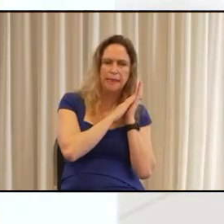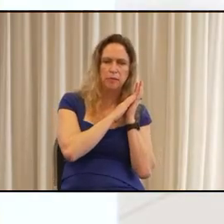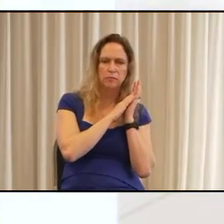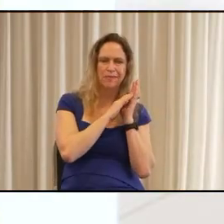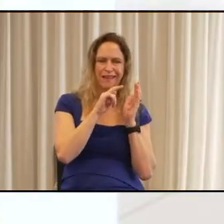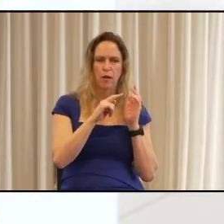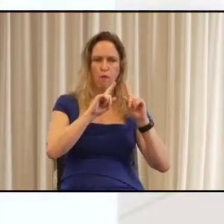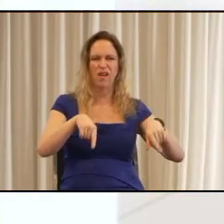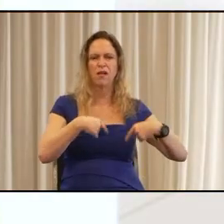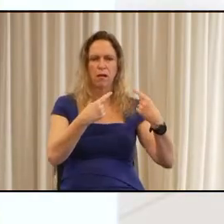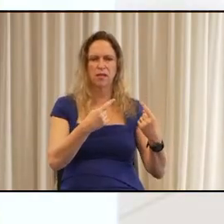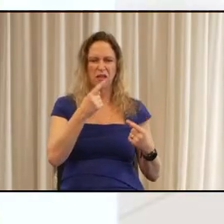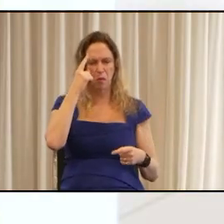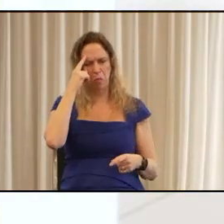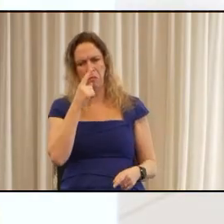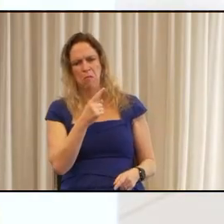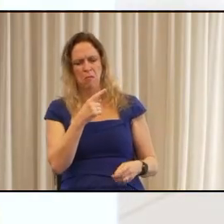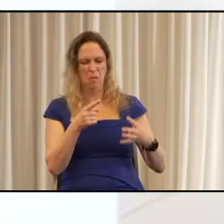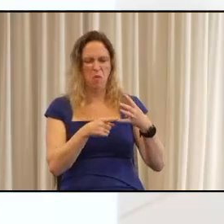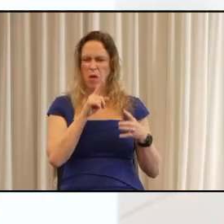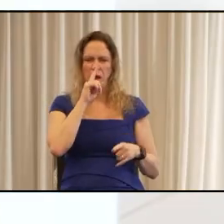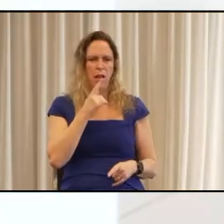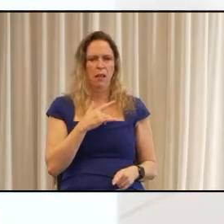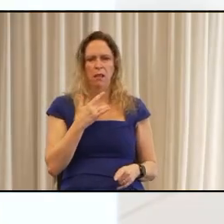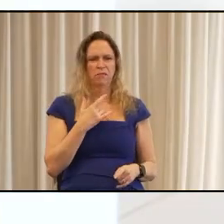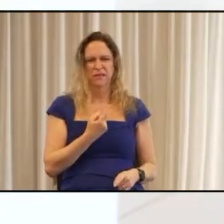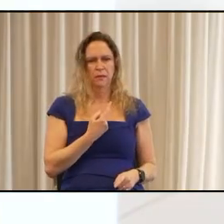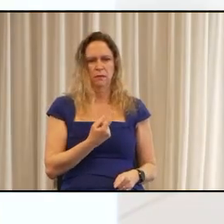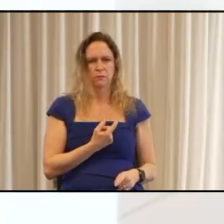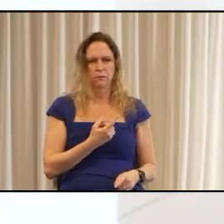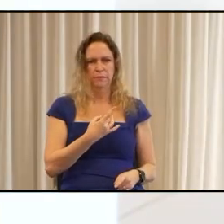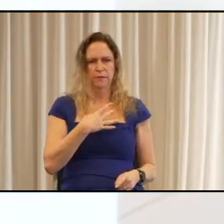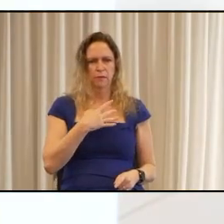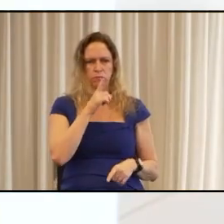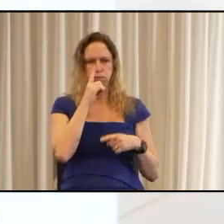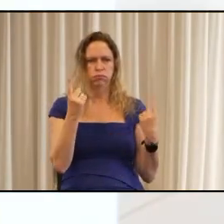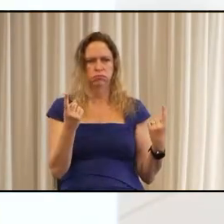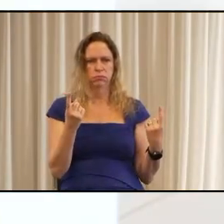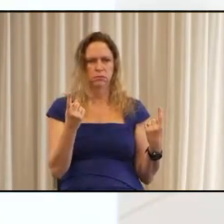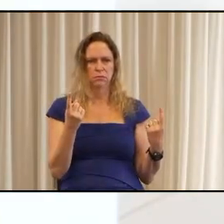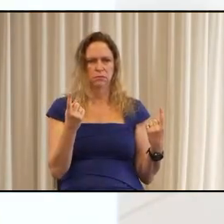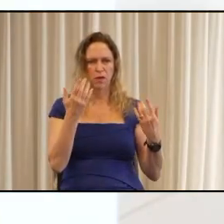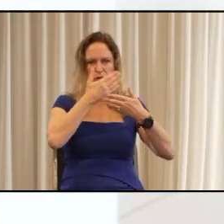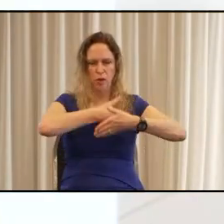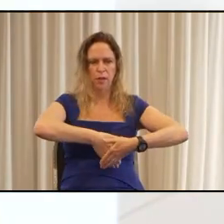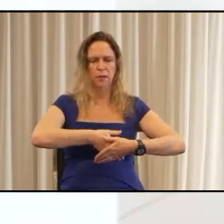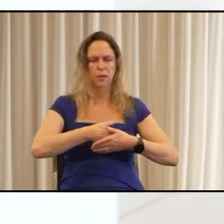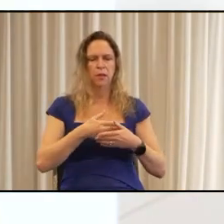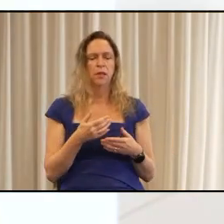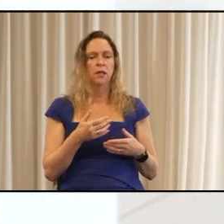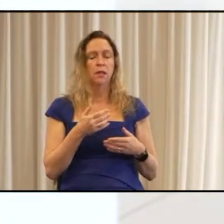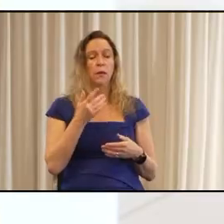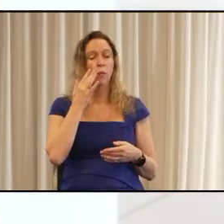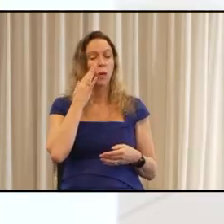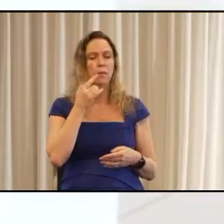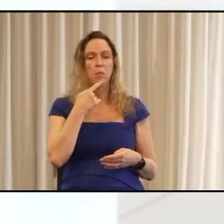that Dan could be on his own safely overnight. Until relatively shortly after Dan moved in,